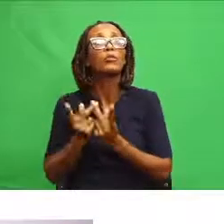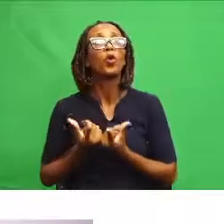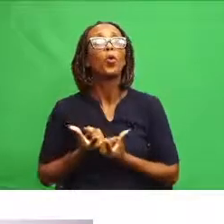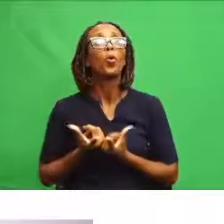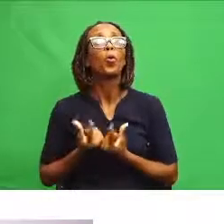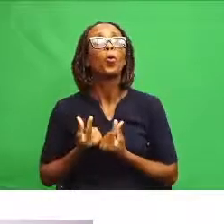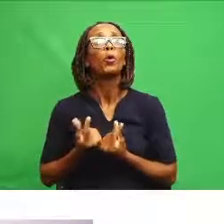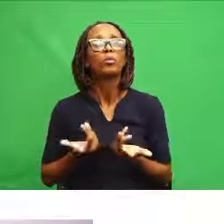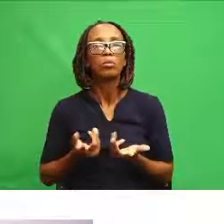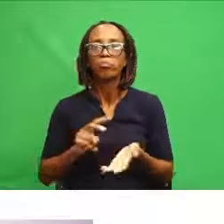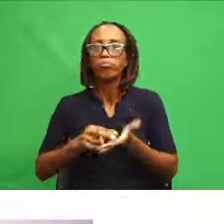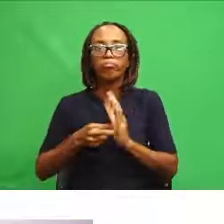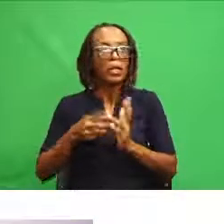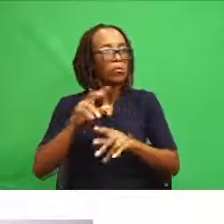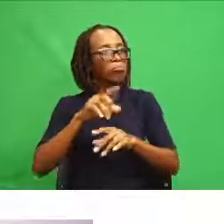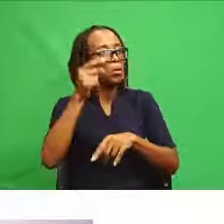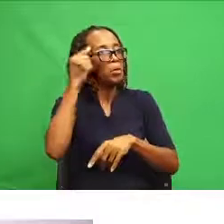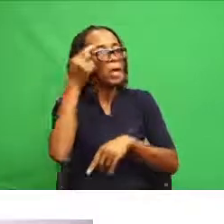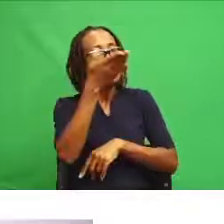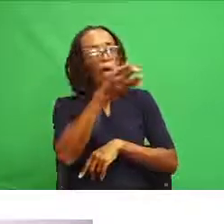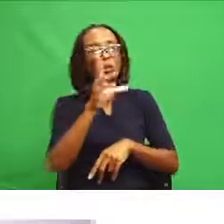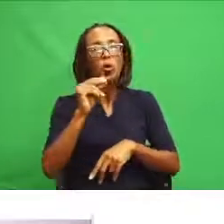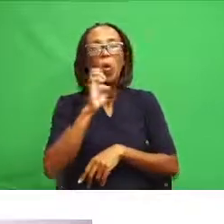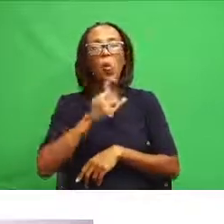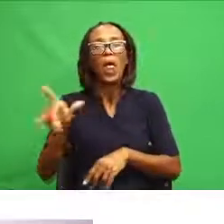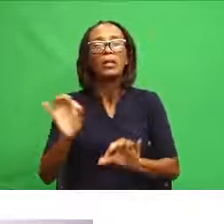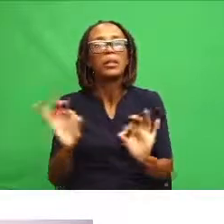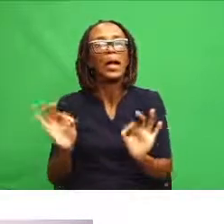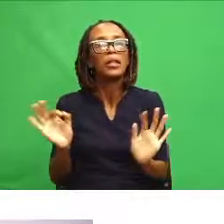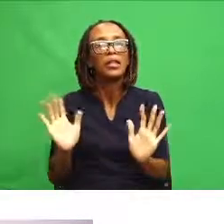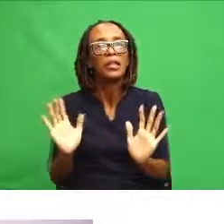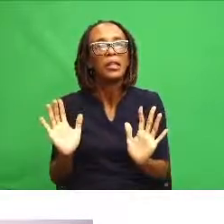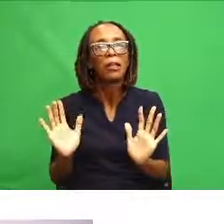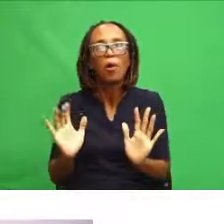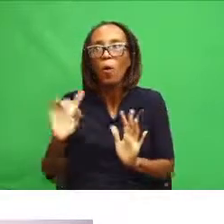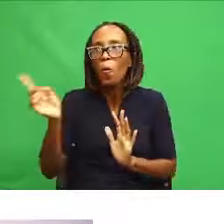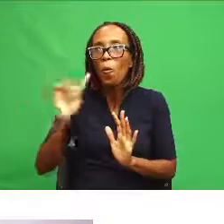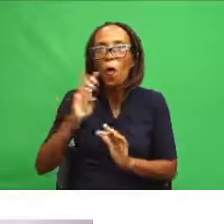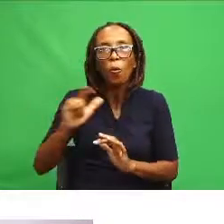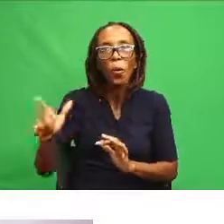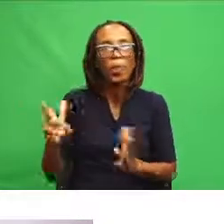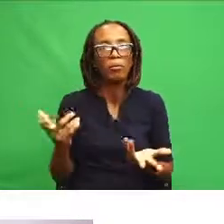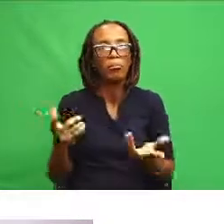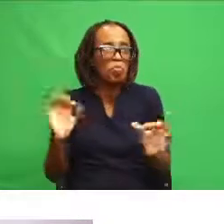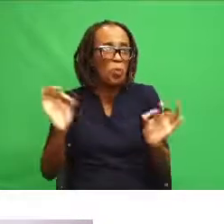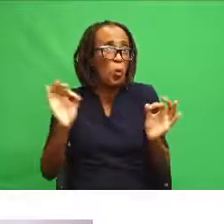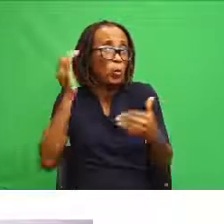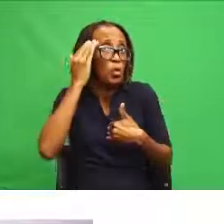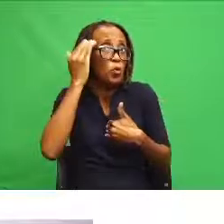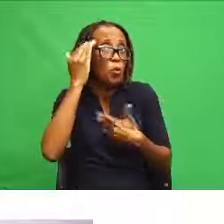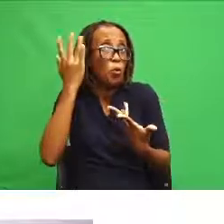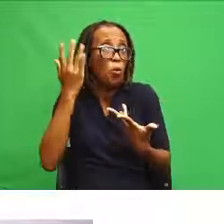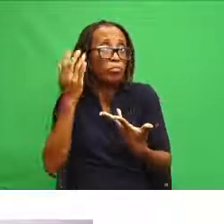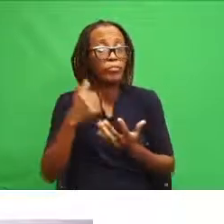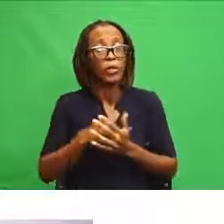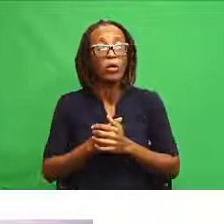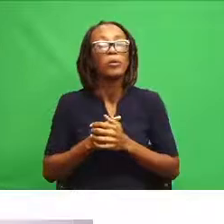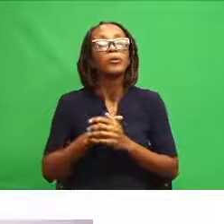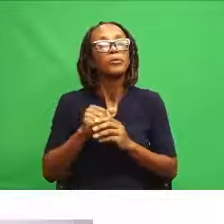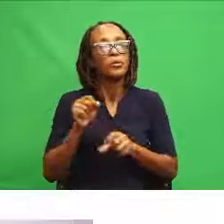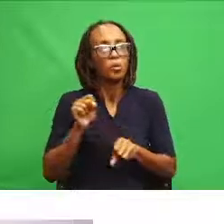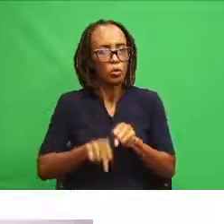they may say you don't have a will. Nobody knows about the will, nobody knows about the existence of the will.